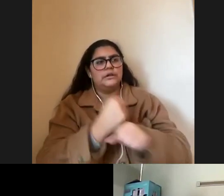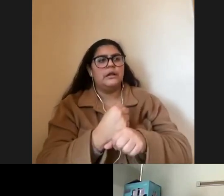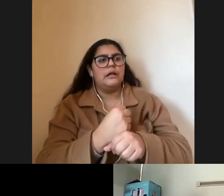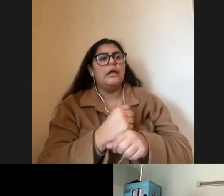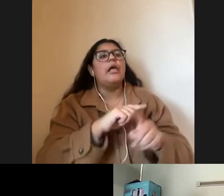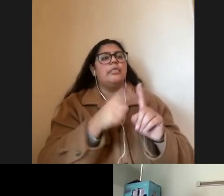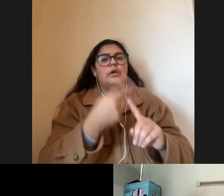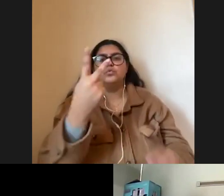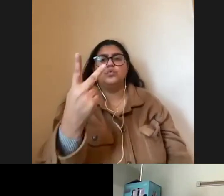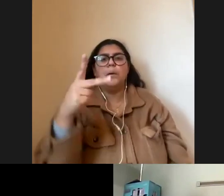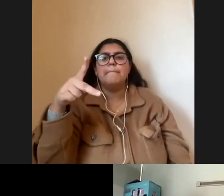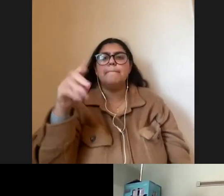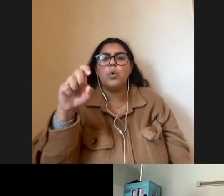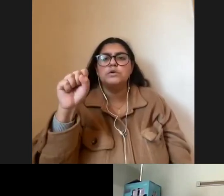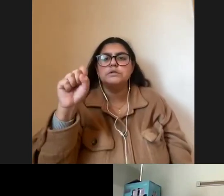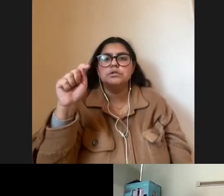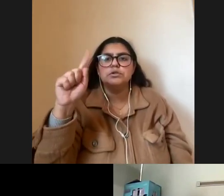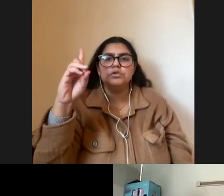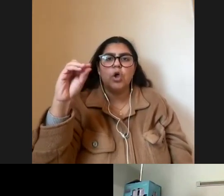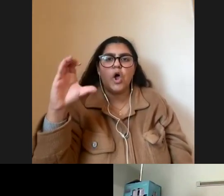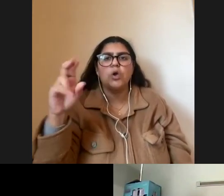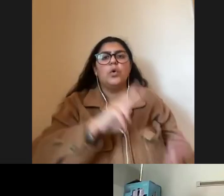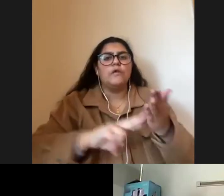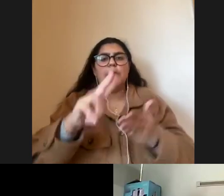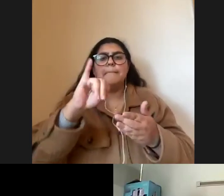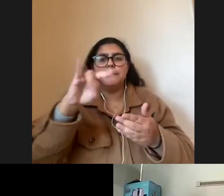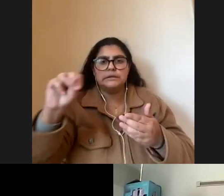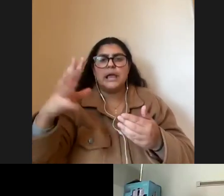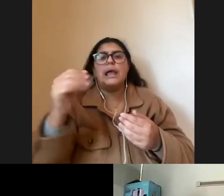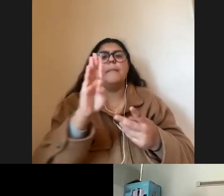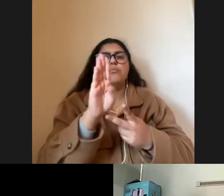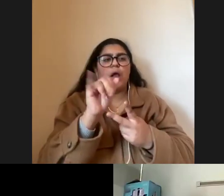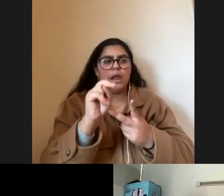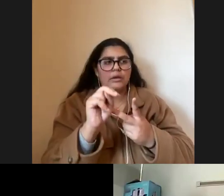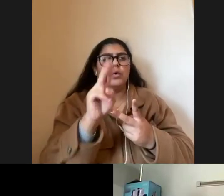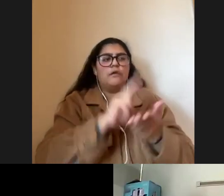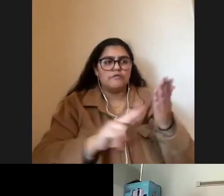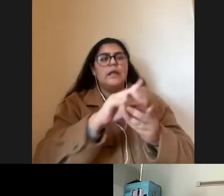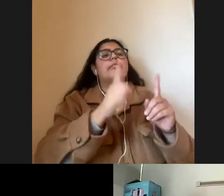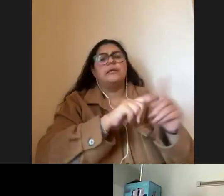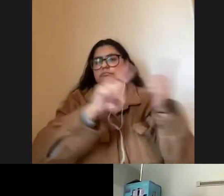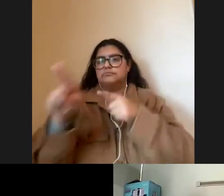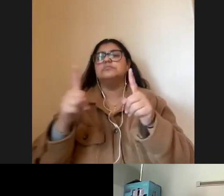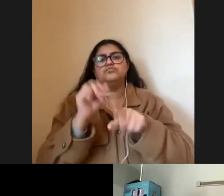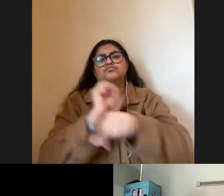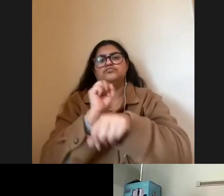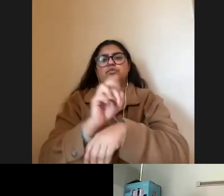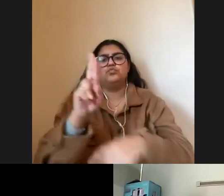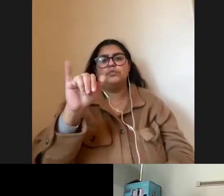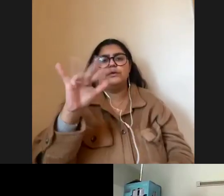two postdocs at the University of Minnesota, then Brown University before I got my job here at Rice. Yeah. And for a frame of